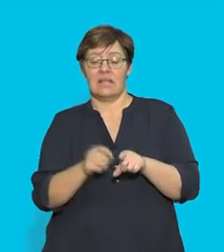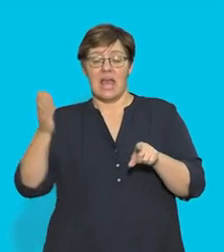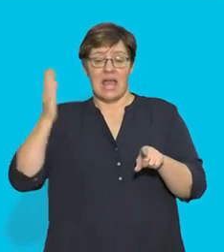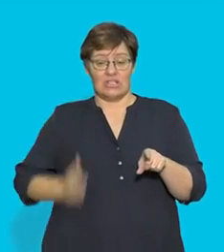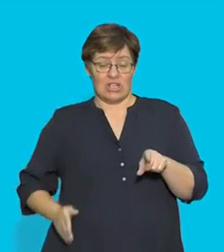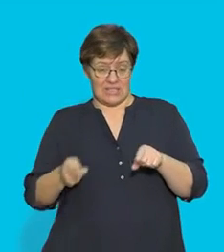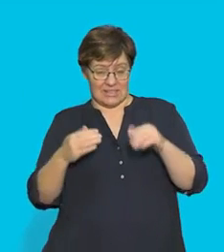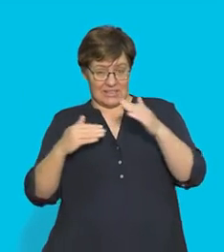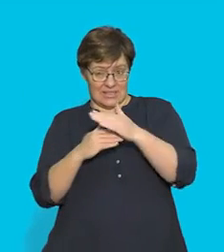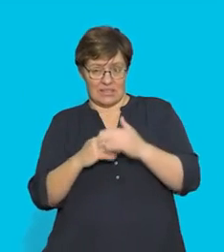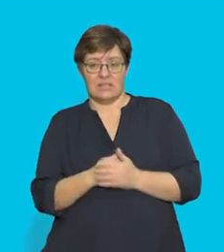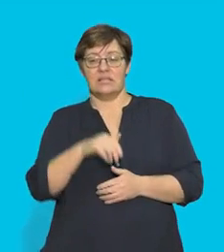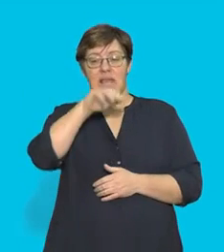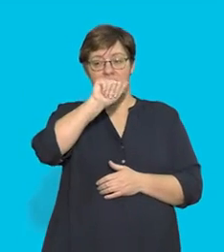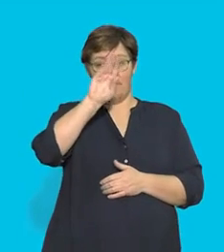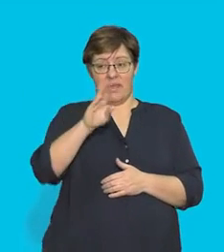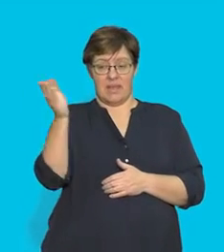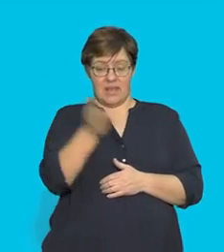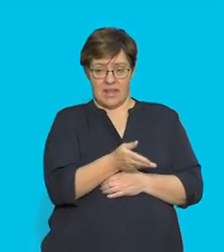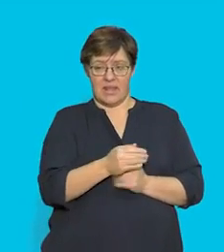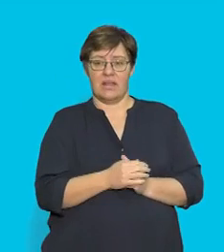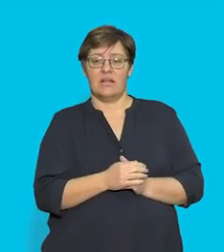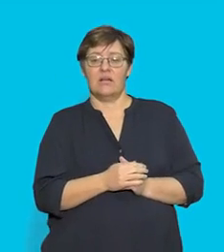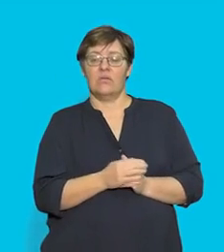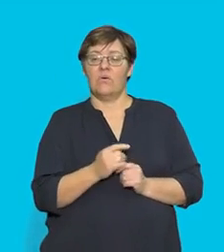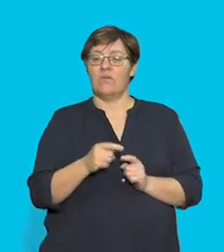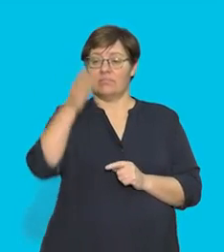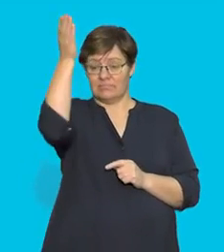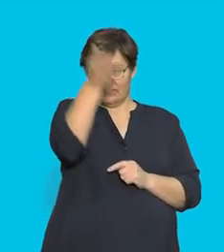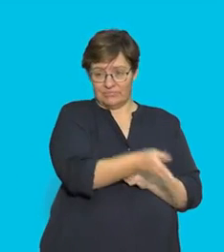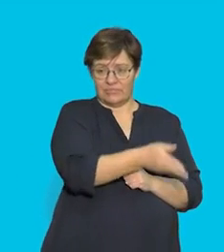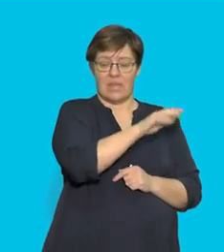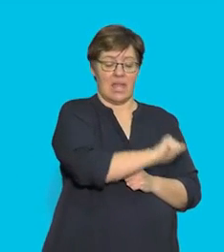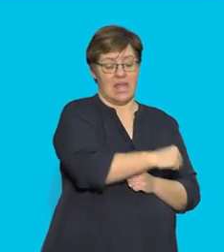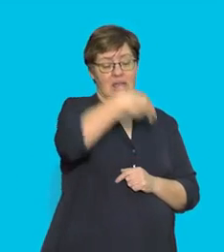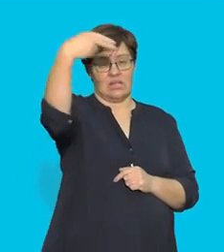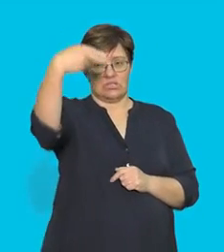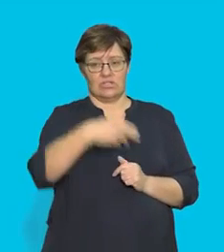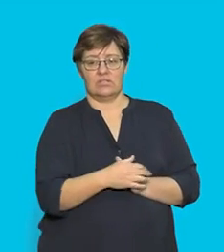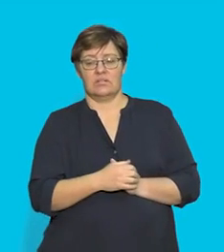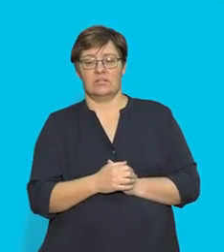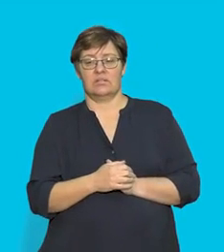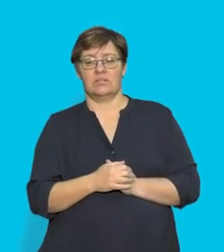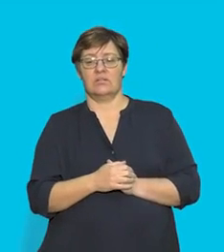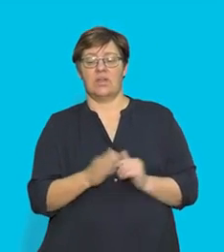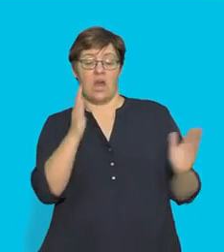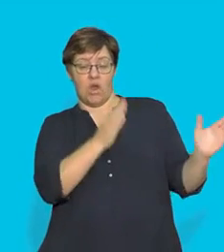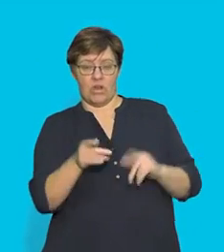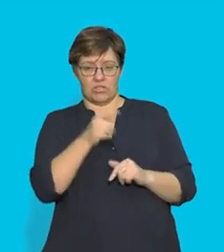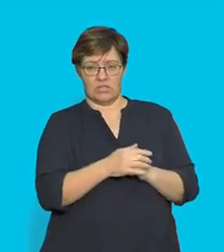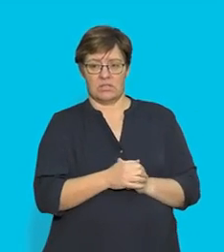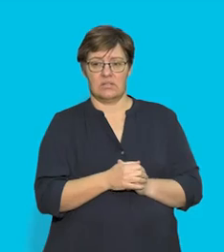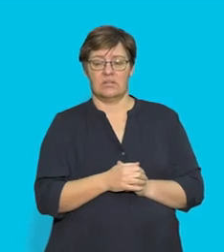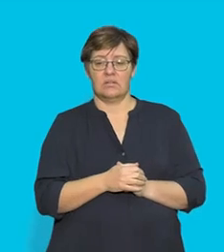to adjacent. So it's going to equal to AB over your hypotenuse, which is our AH. Now we're going to just